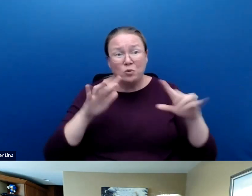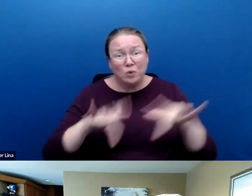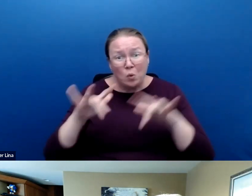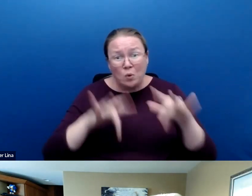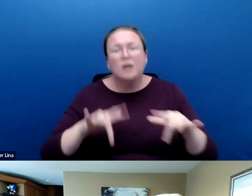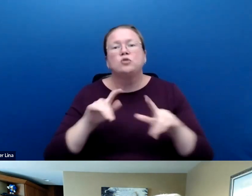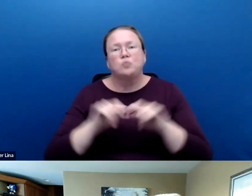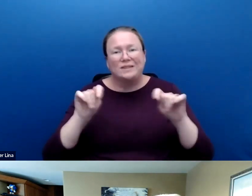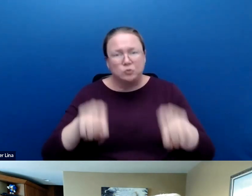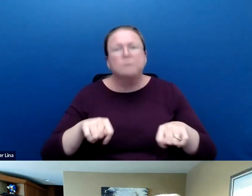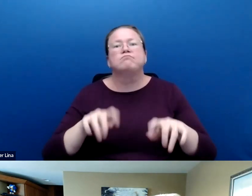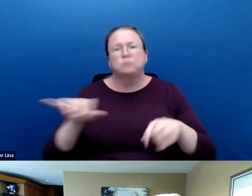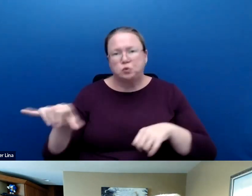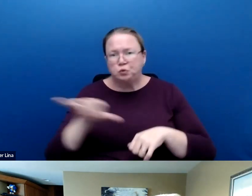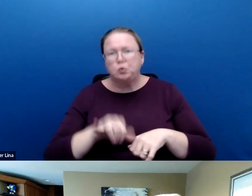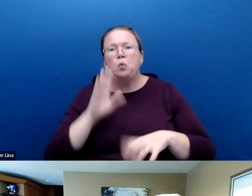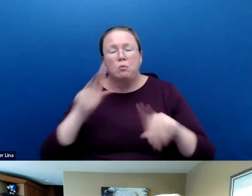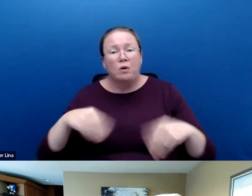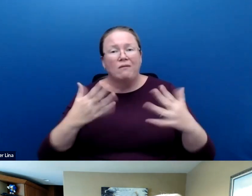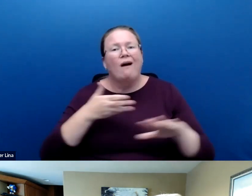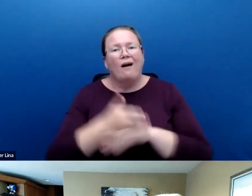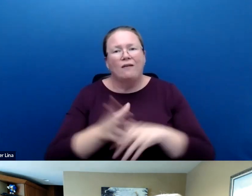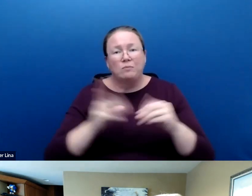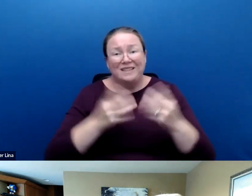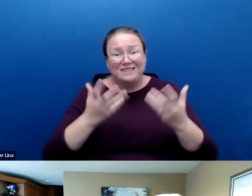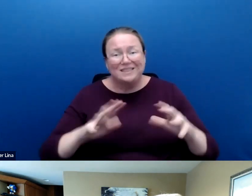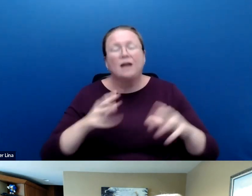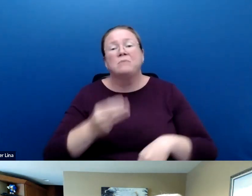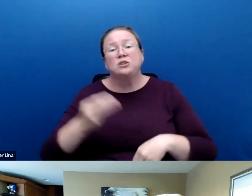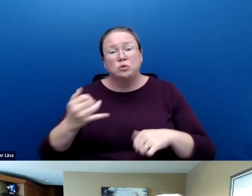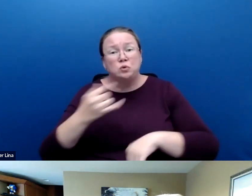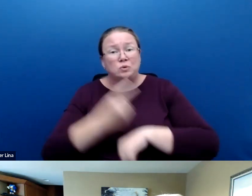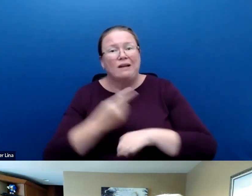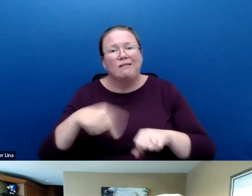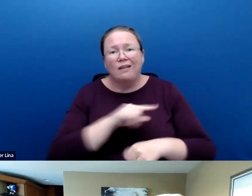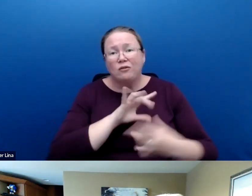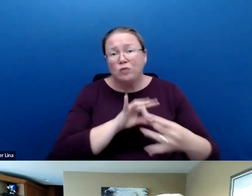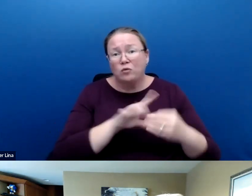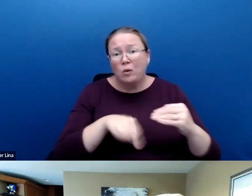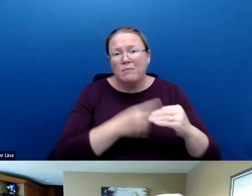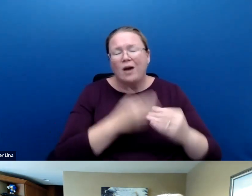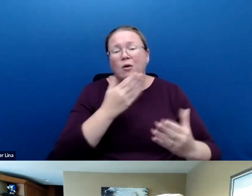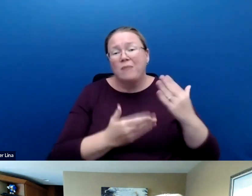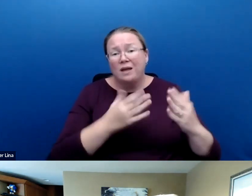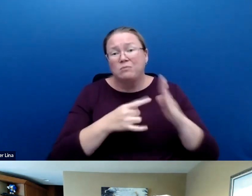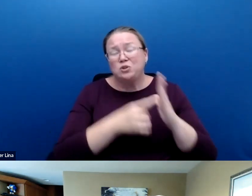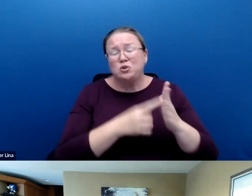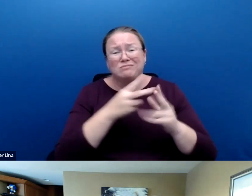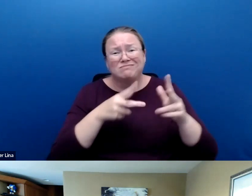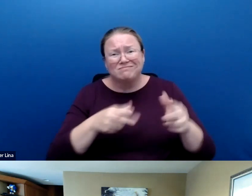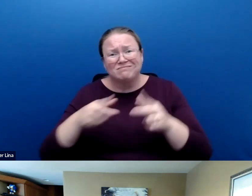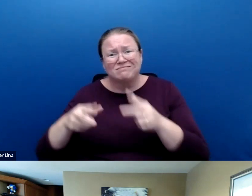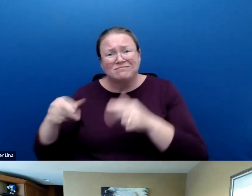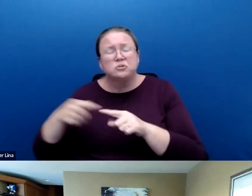the transcript and the recording will be provided afterwards. The materials that they referenced today, it may have shown bits and pieces of